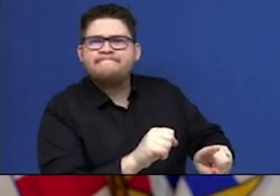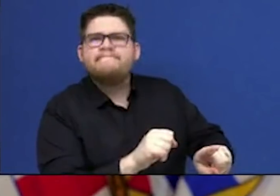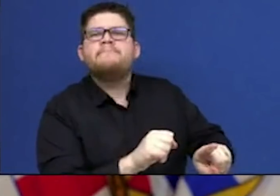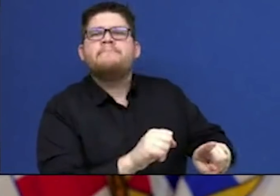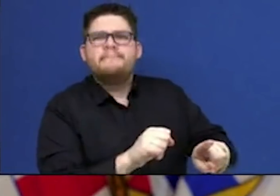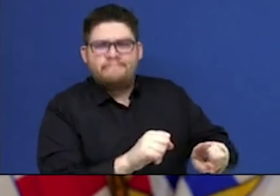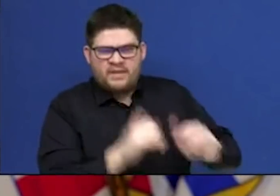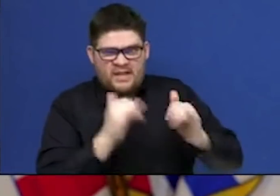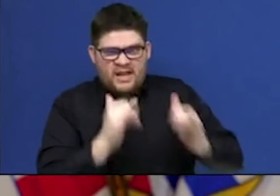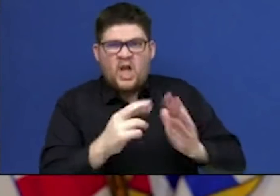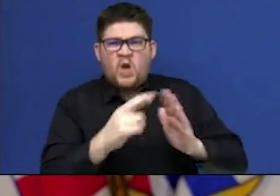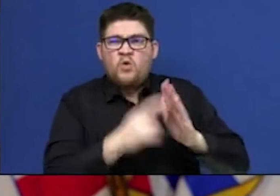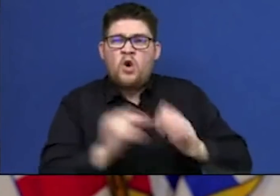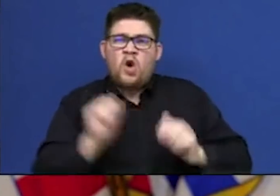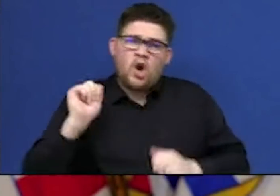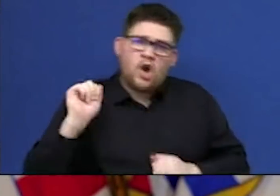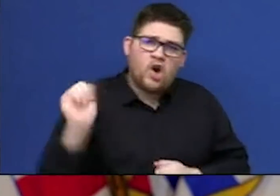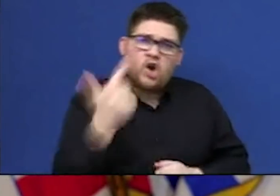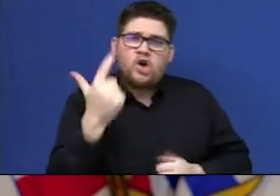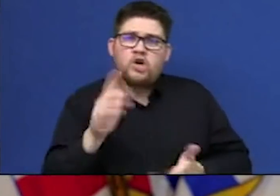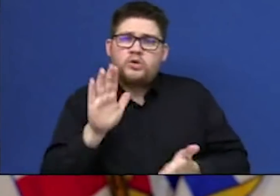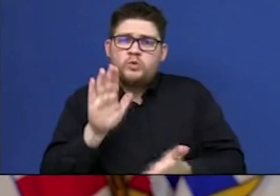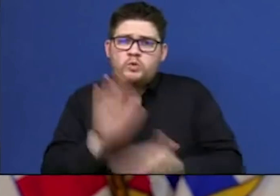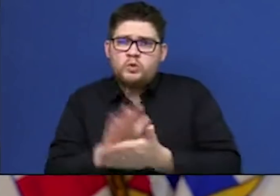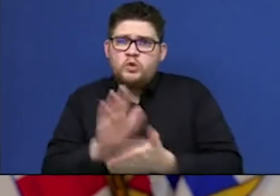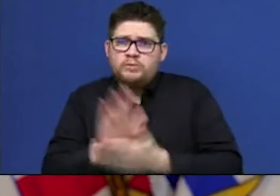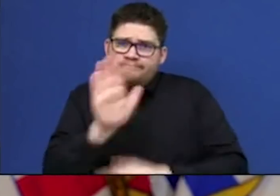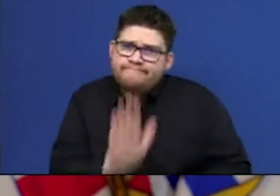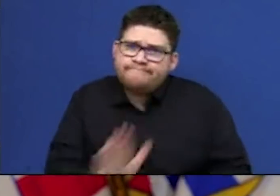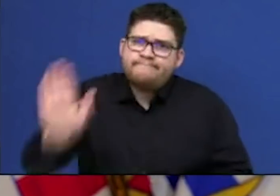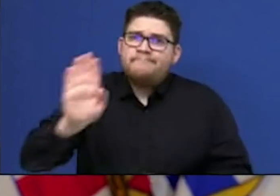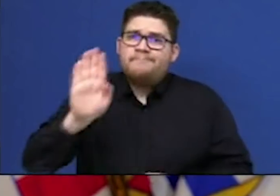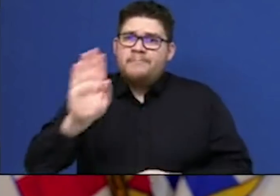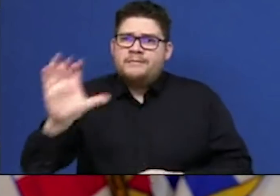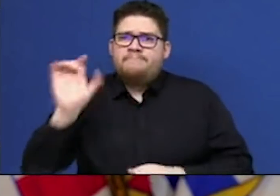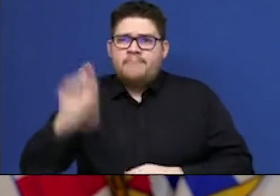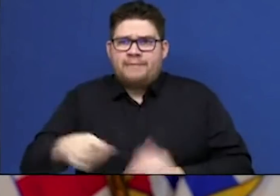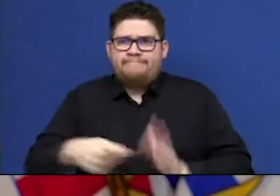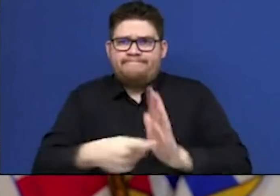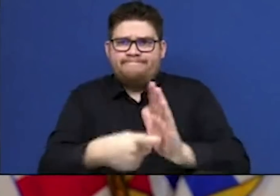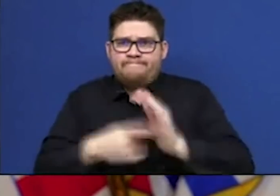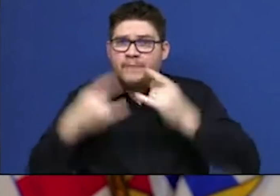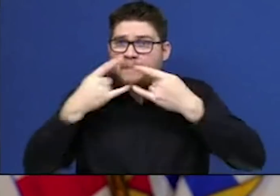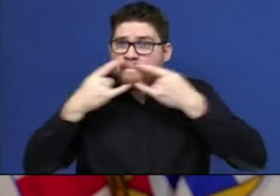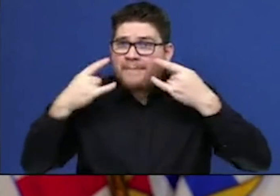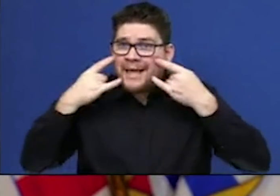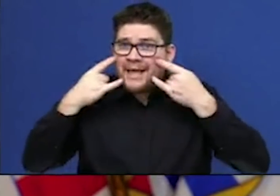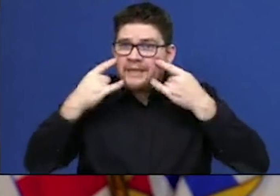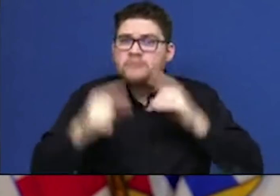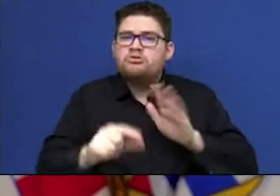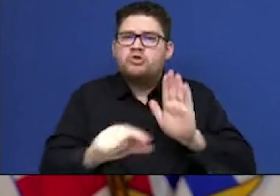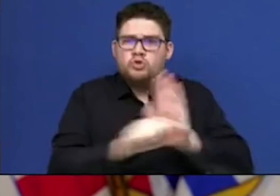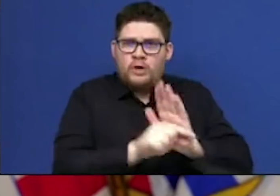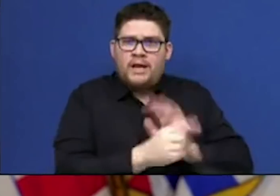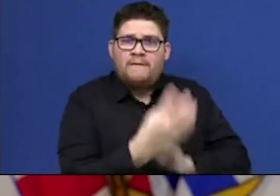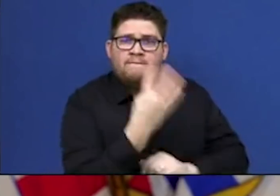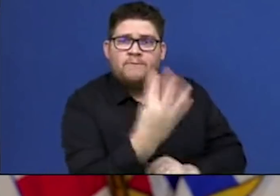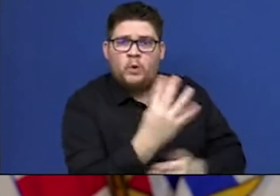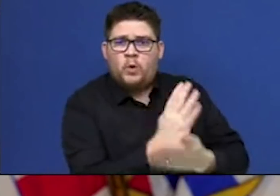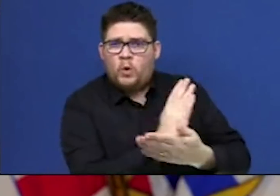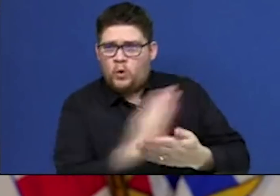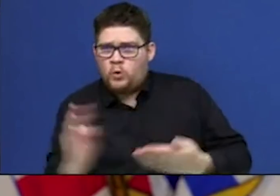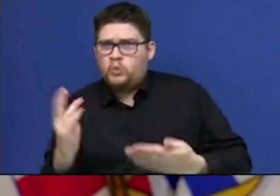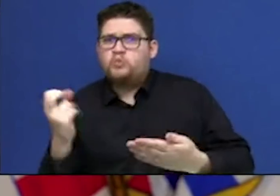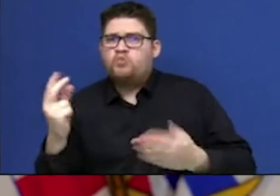4 in schools across the province. We know that this needs to be done in a way that